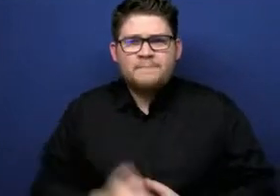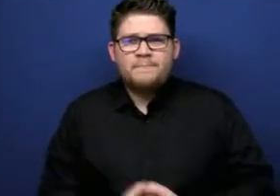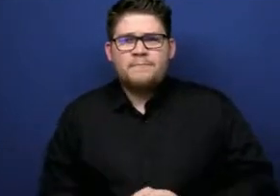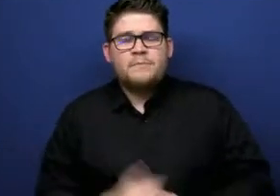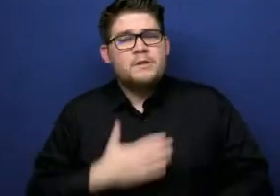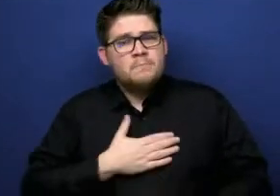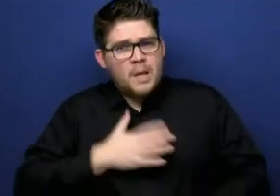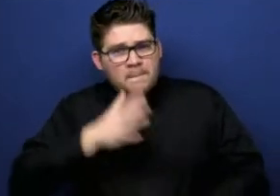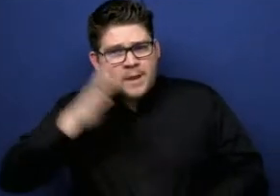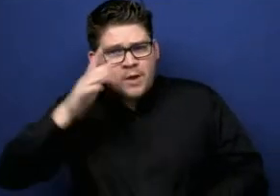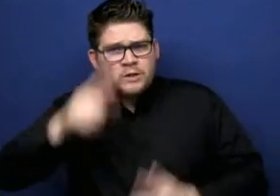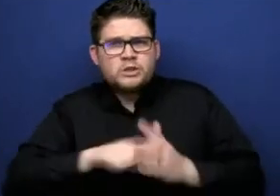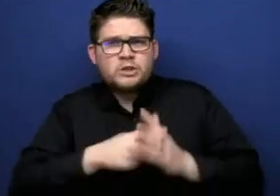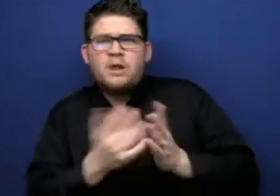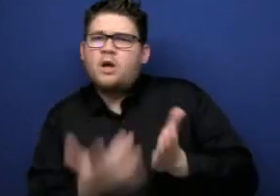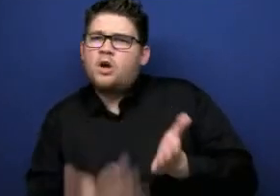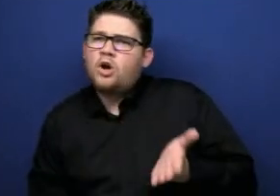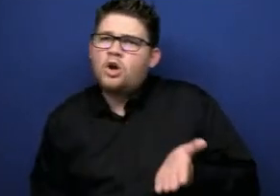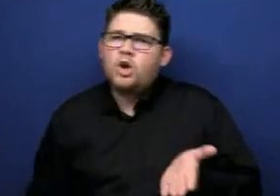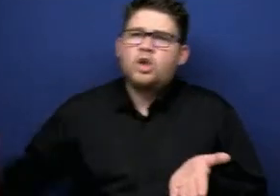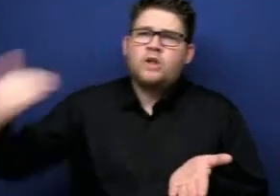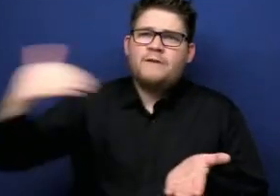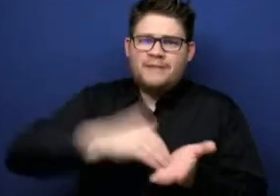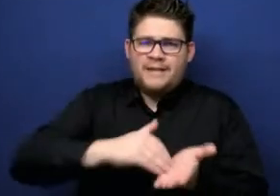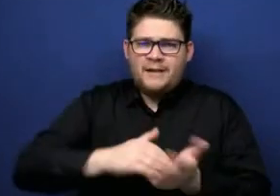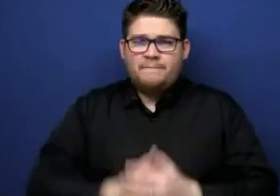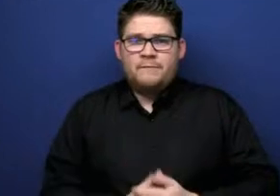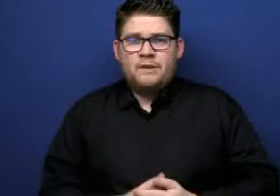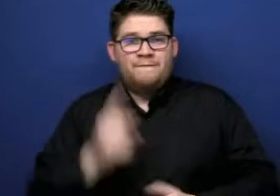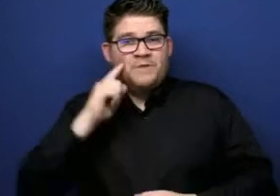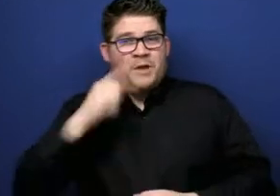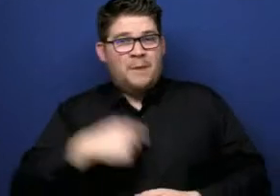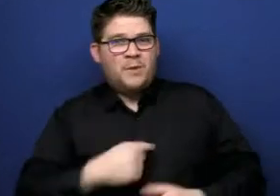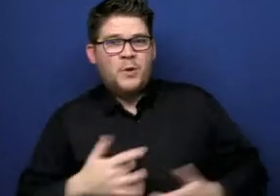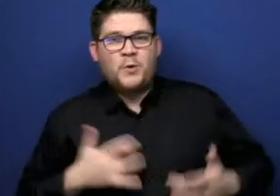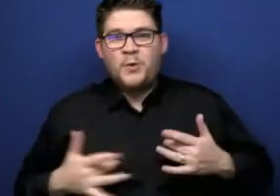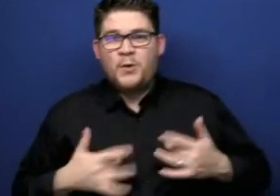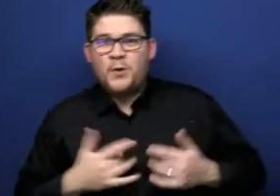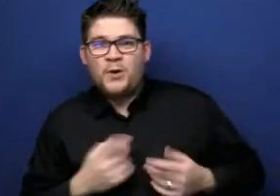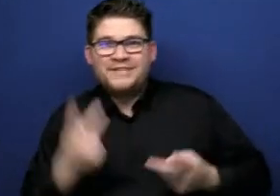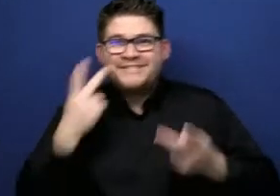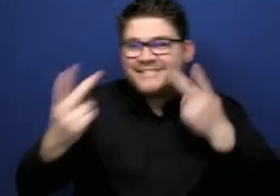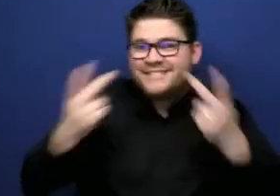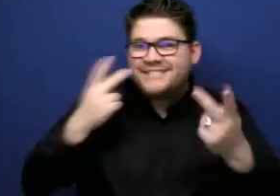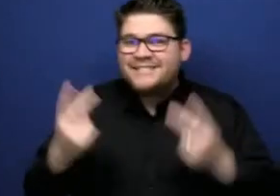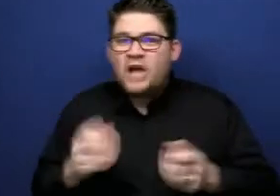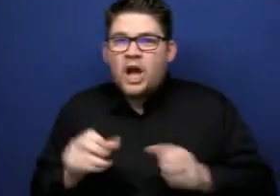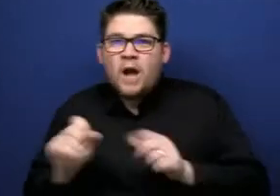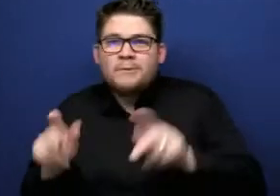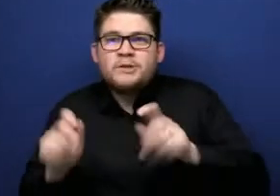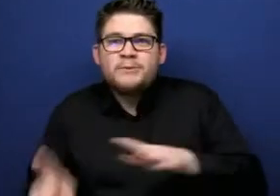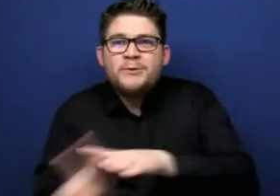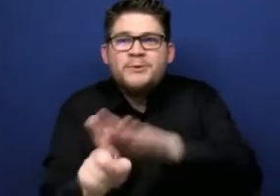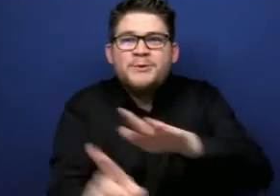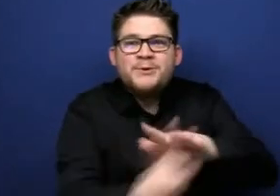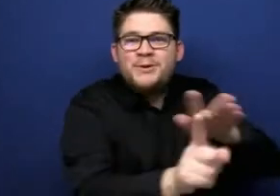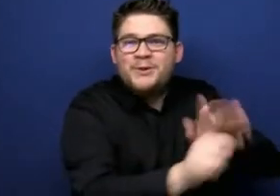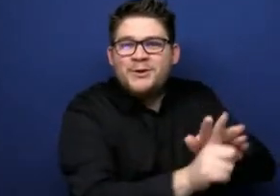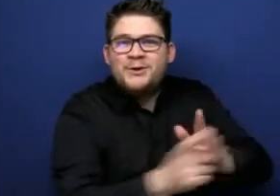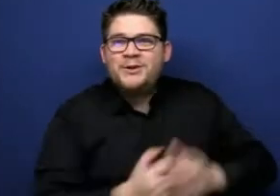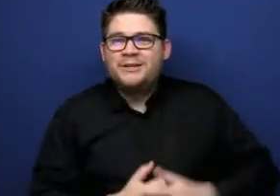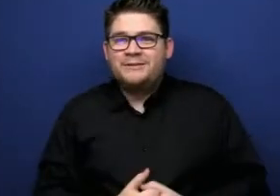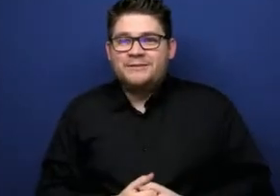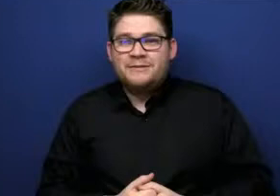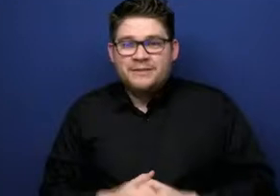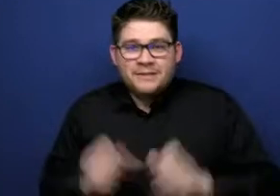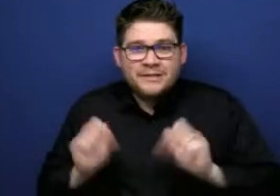beginning. Everywhere I saw opportunity. Where else could one get after-school jobs, earn enough money to go to university